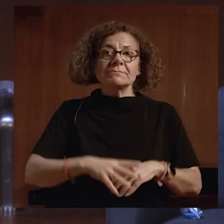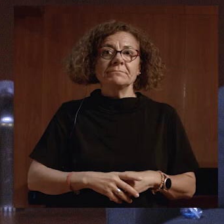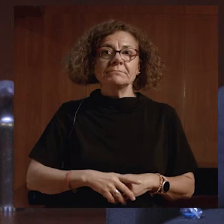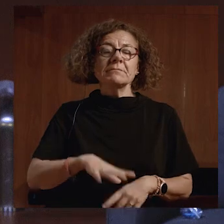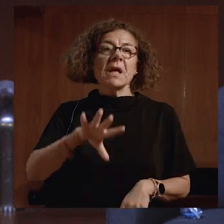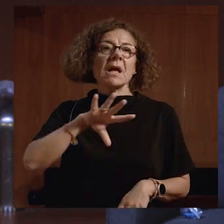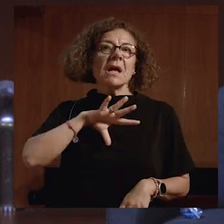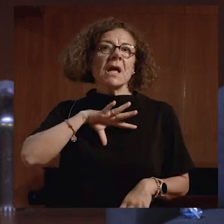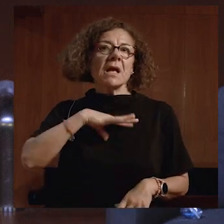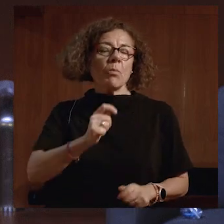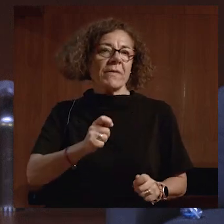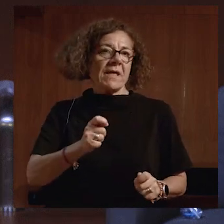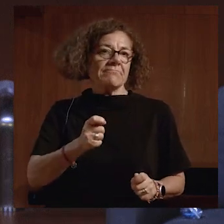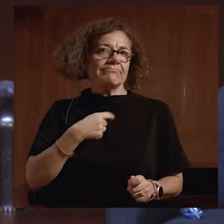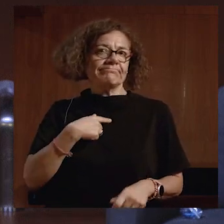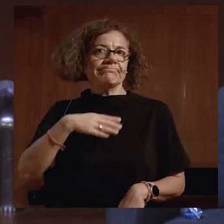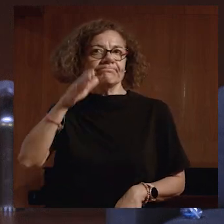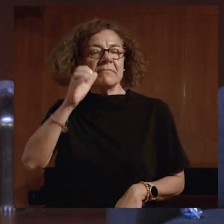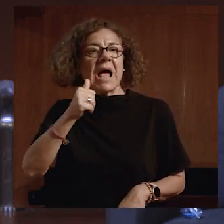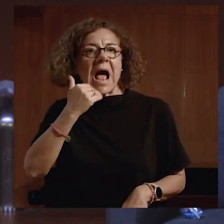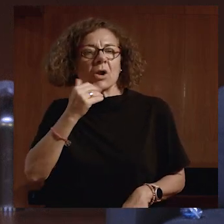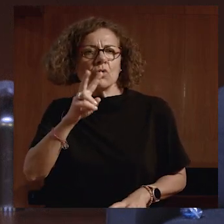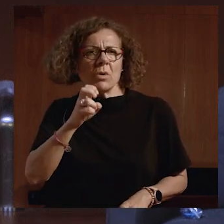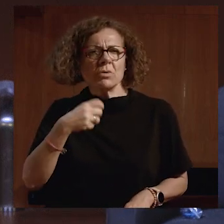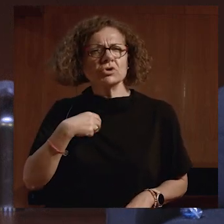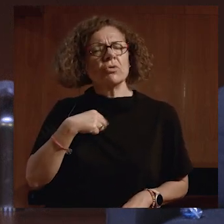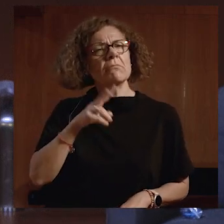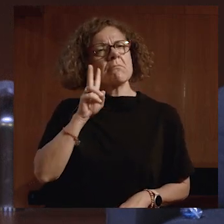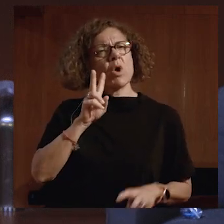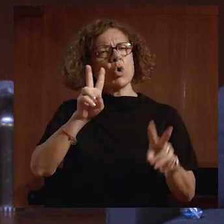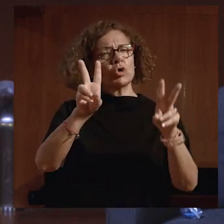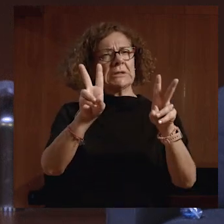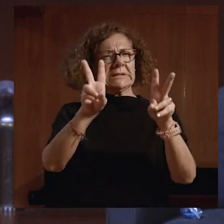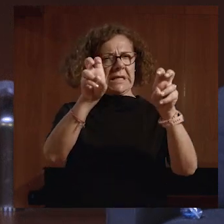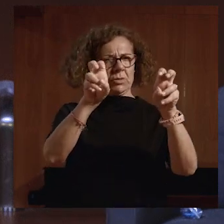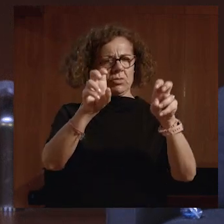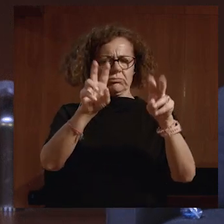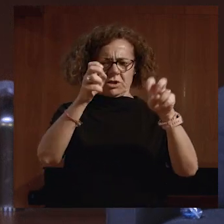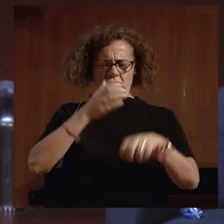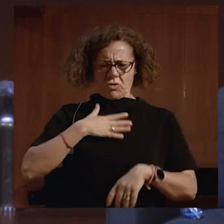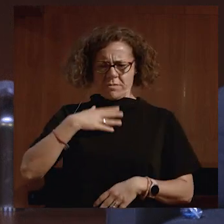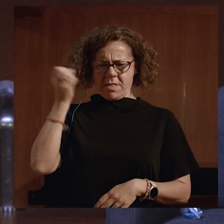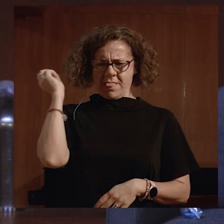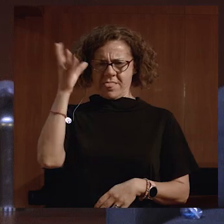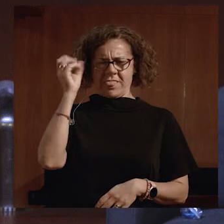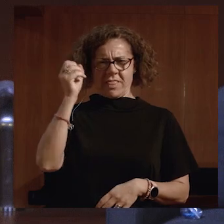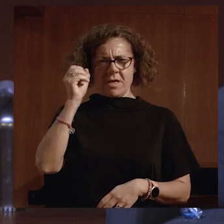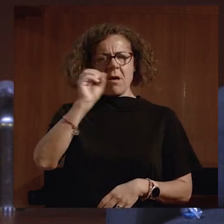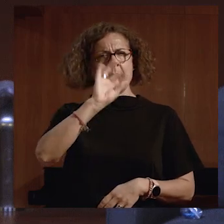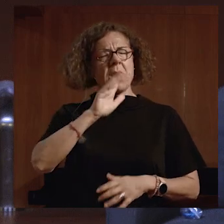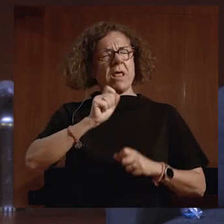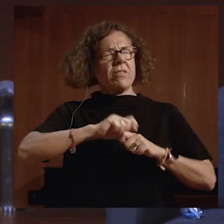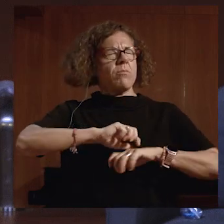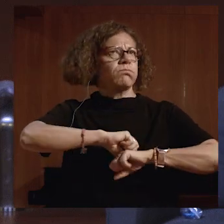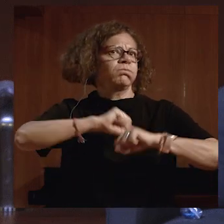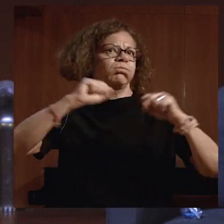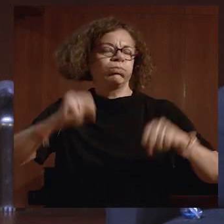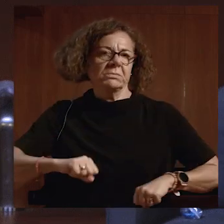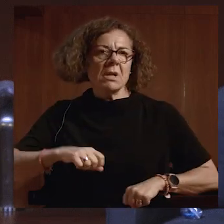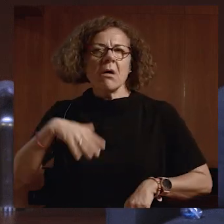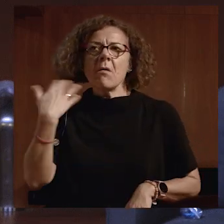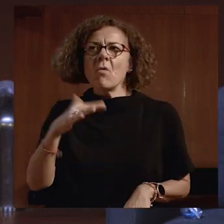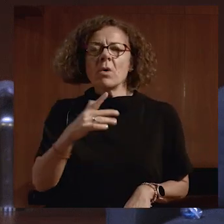I see the title of what I'm going to speak about seems very grand and rather complicated. The skills for